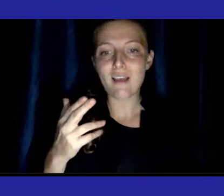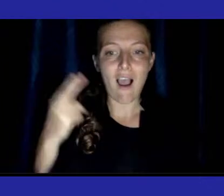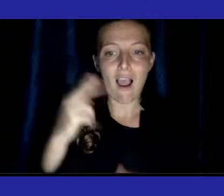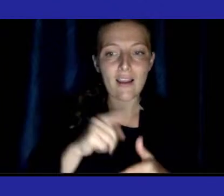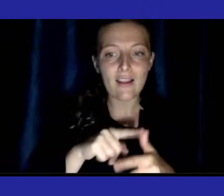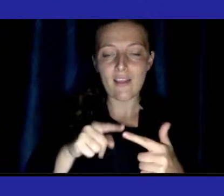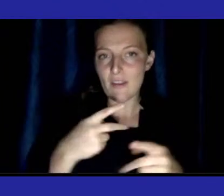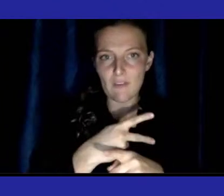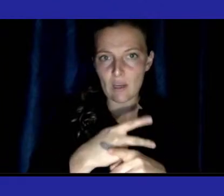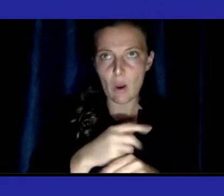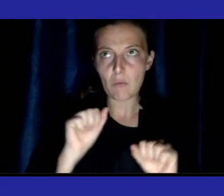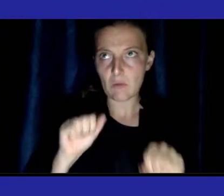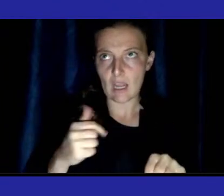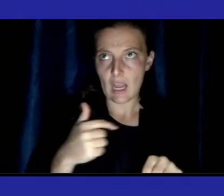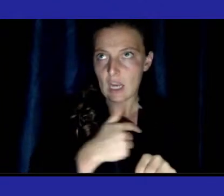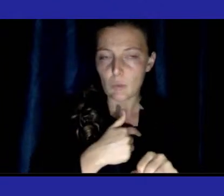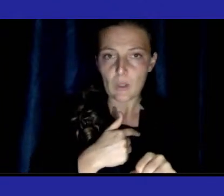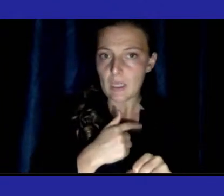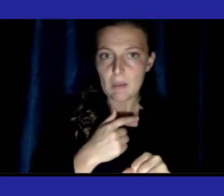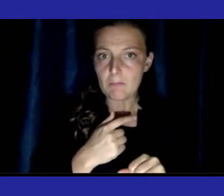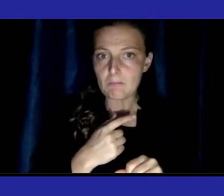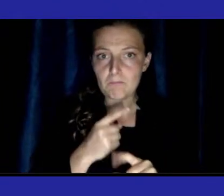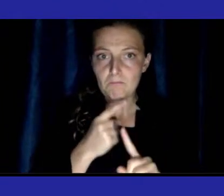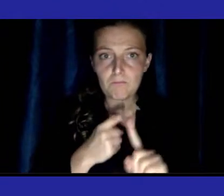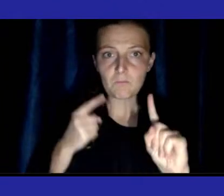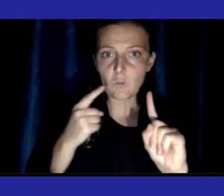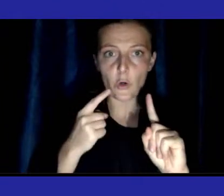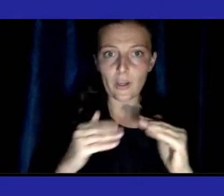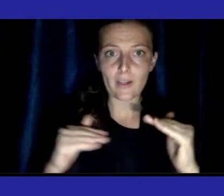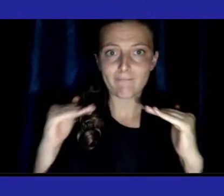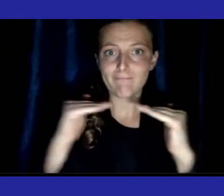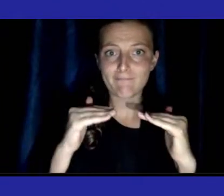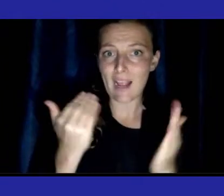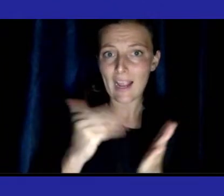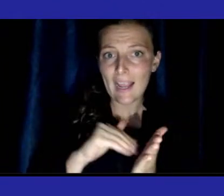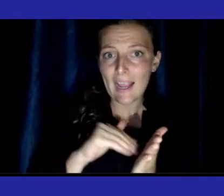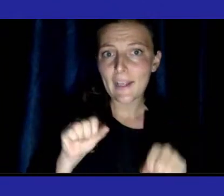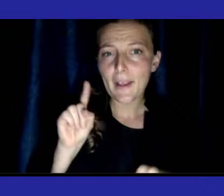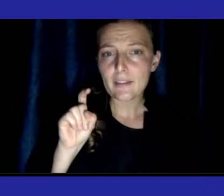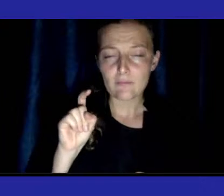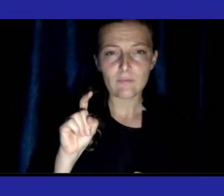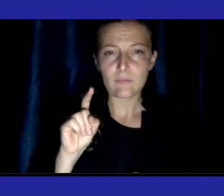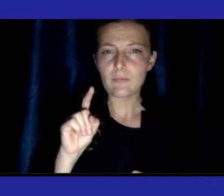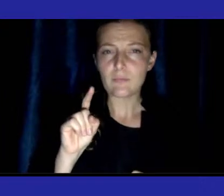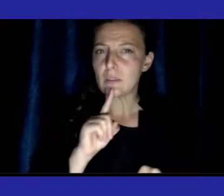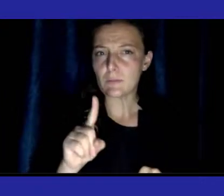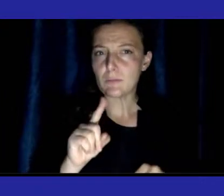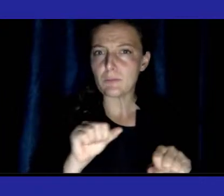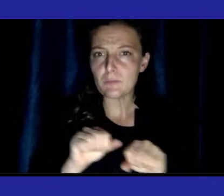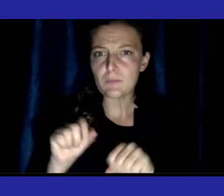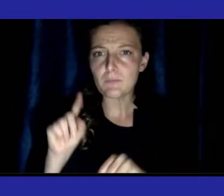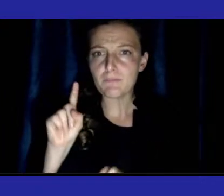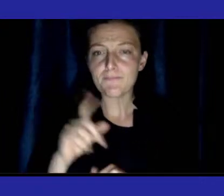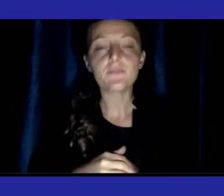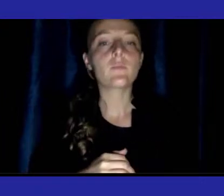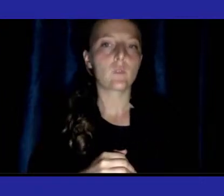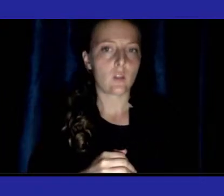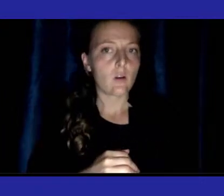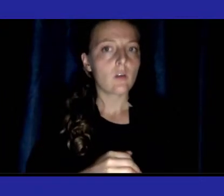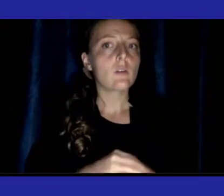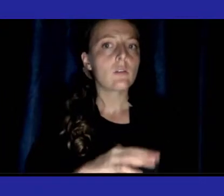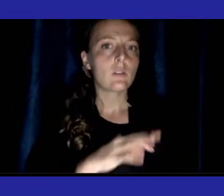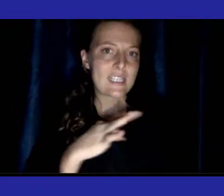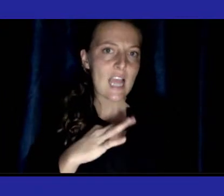realistic. right. Probably so on the capacity side with the staffing, but also the demand side with the volumes that